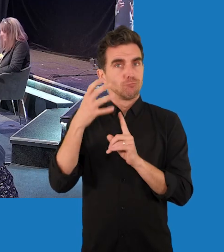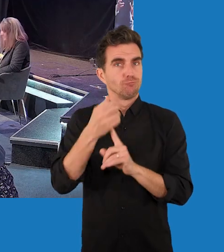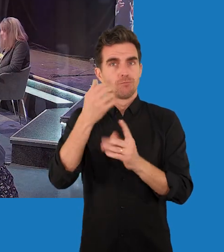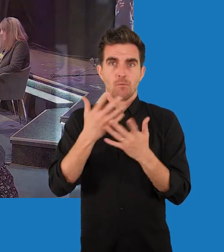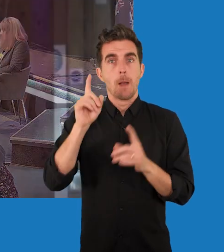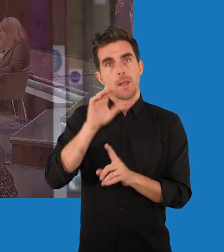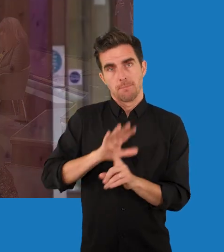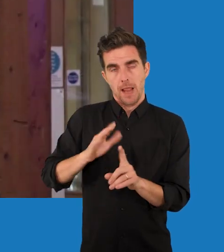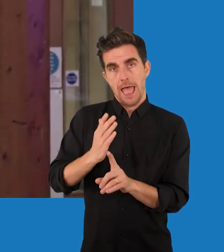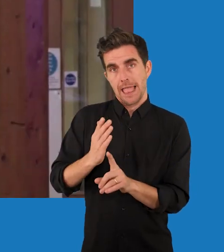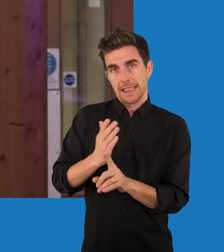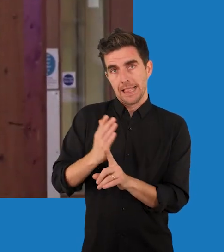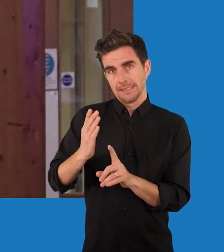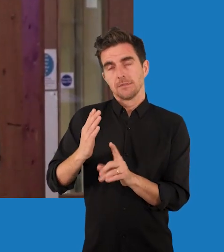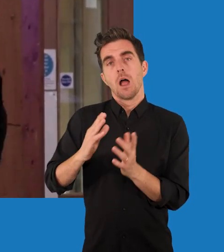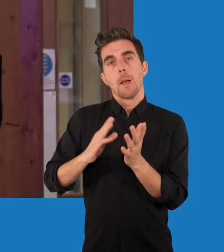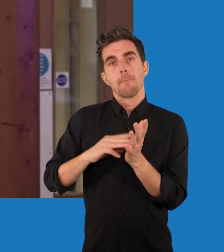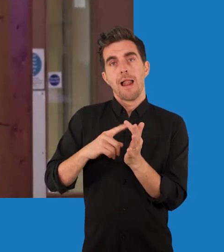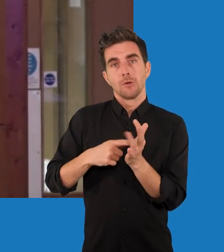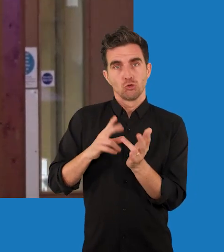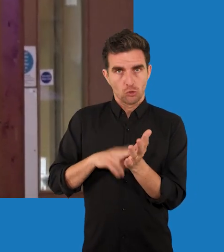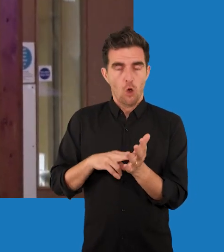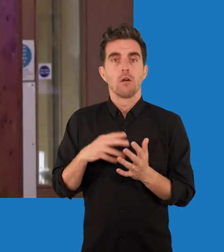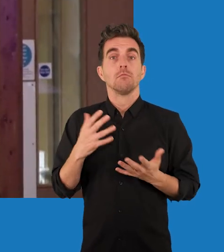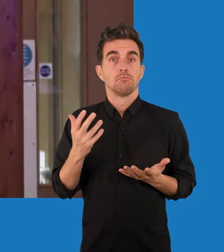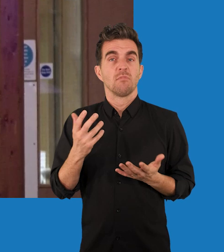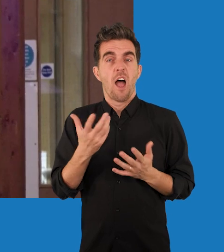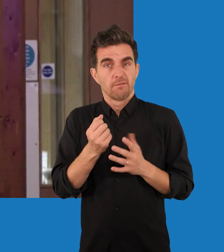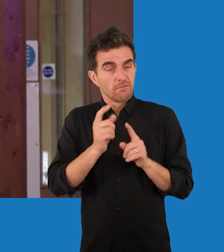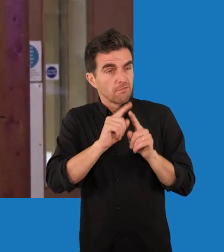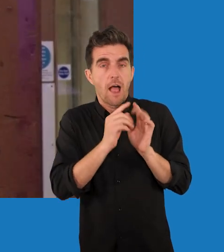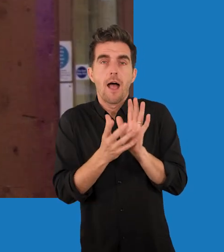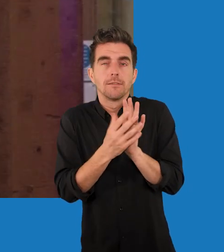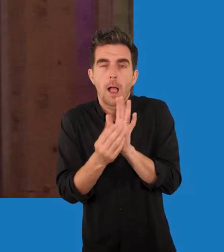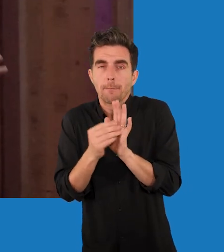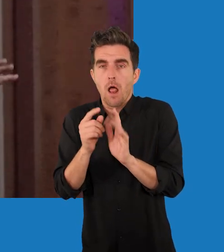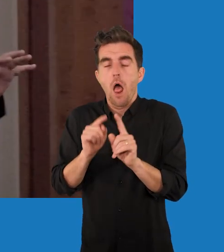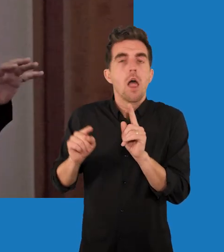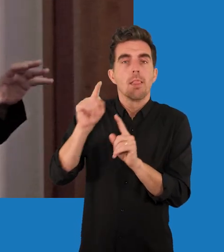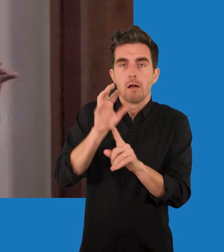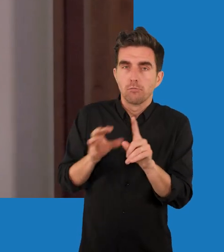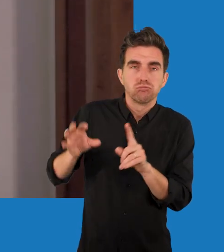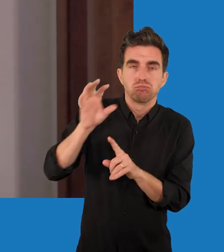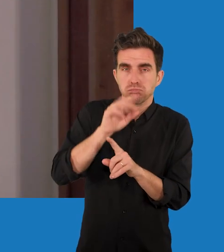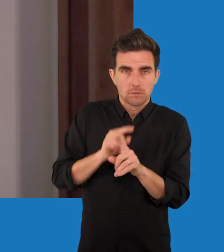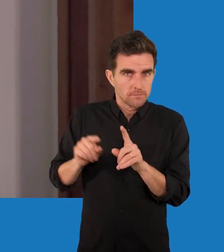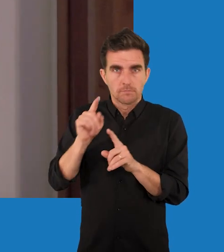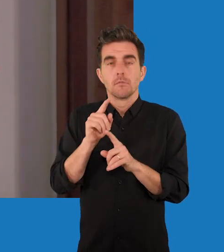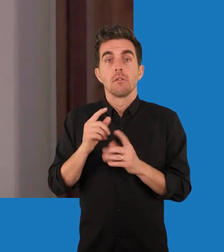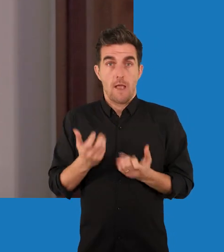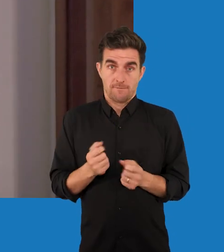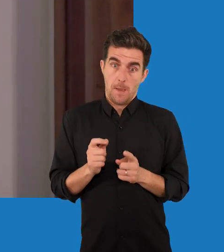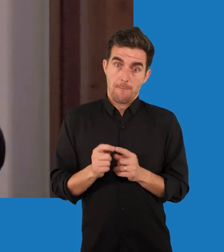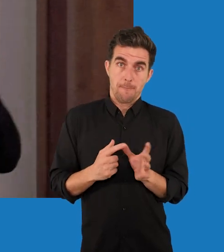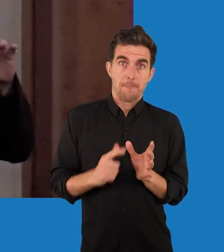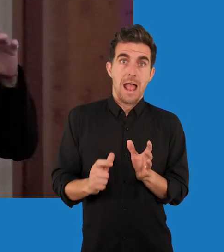health outcomes for people in East Merton. So what I probably wanted to say was, although there were examples given of other